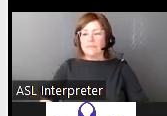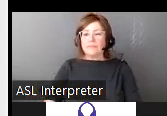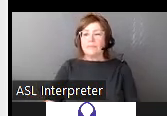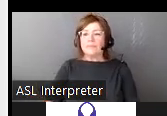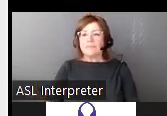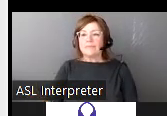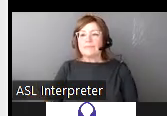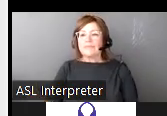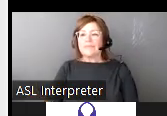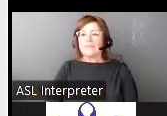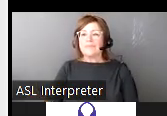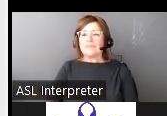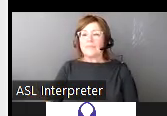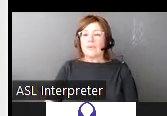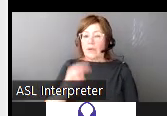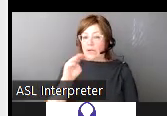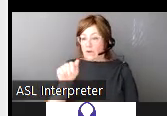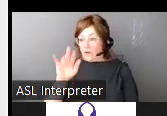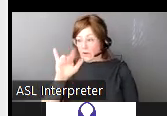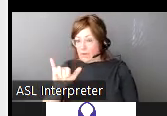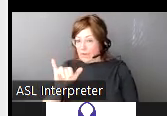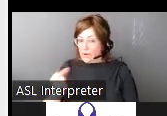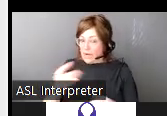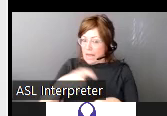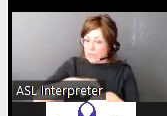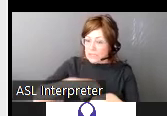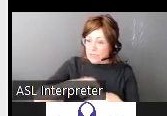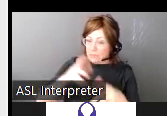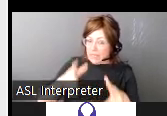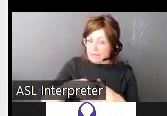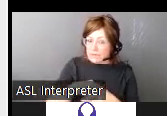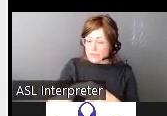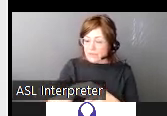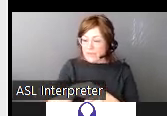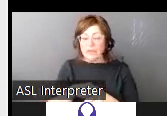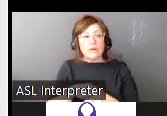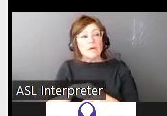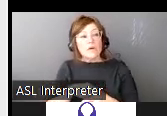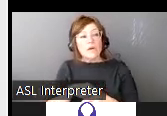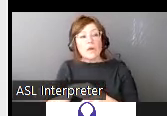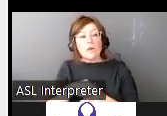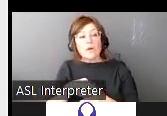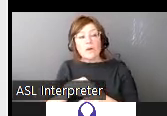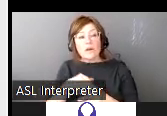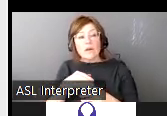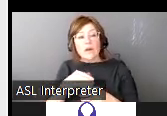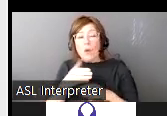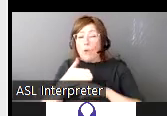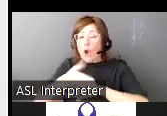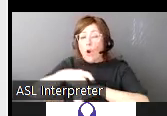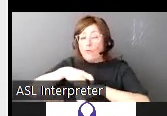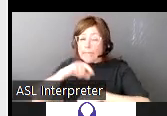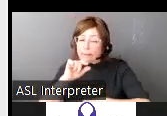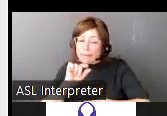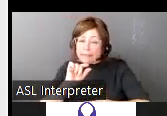Guida, Is Mary here? Mary, how much more time do we have? Yeah, we're just okay. We're a little over time, but